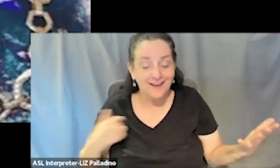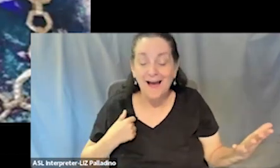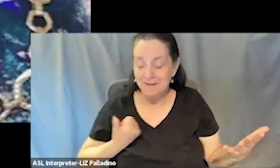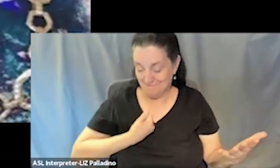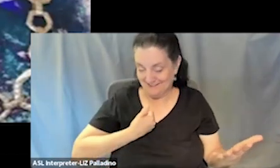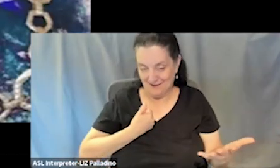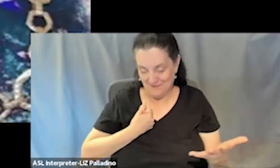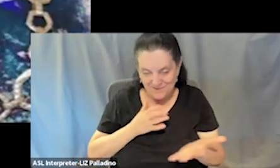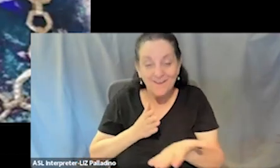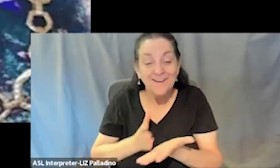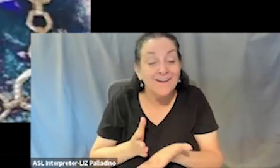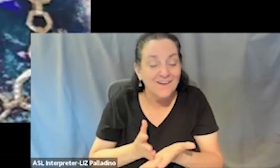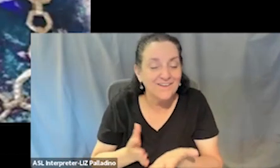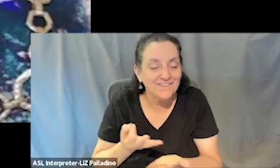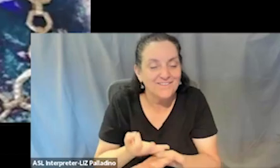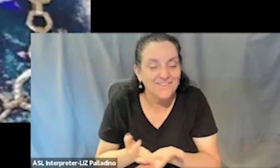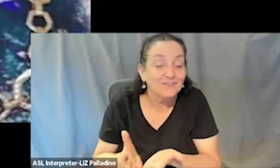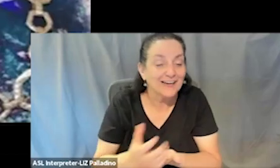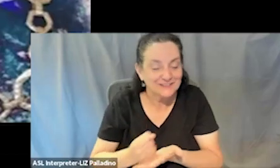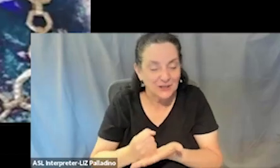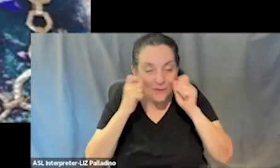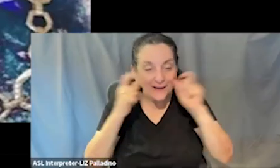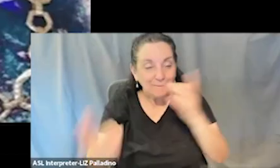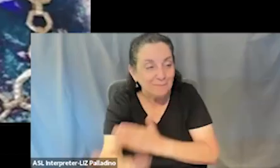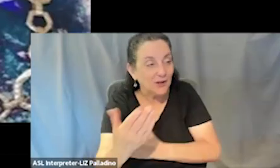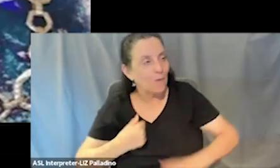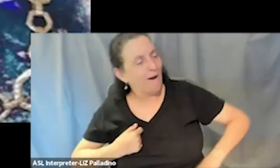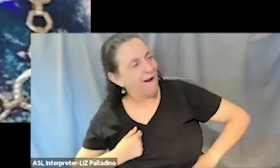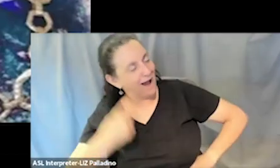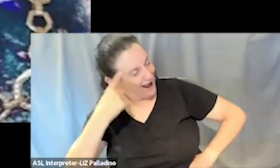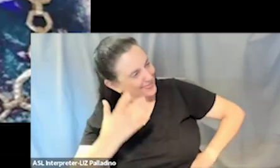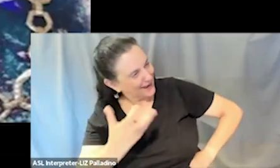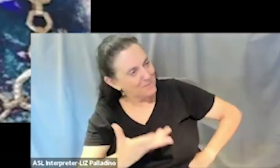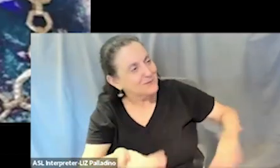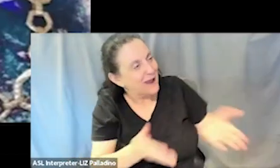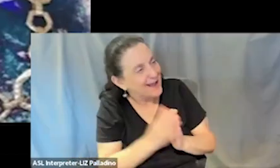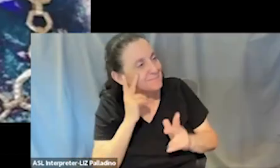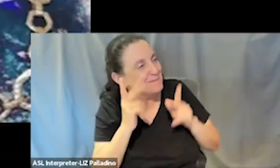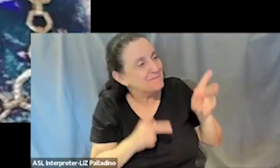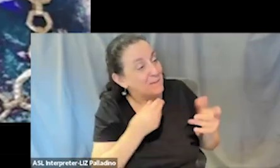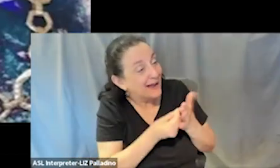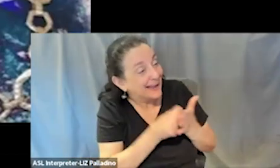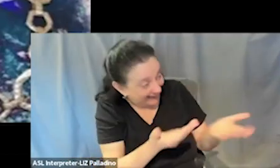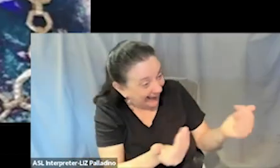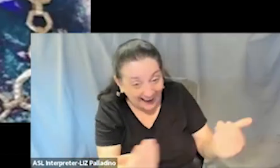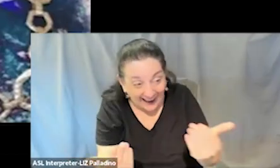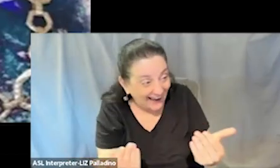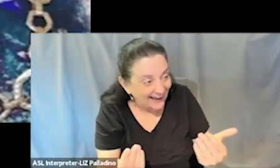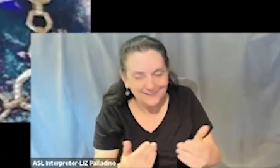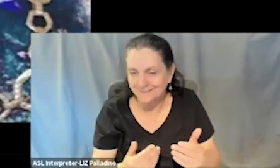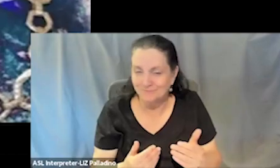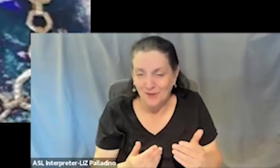fundraiser, nobody wakes up in their cradle and says, gee, I'd really like to ask people for money for a living. But what